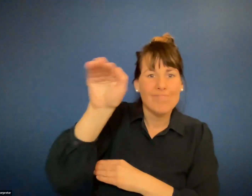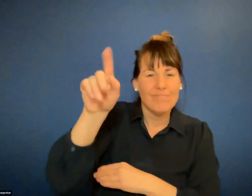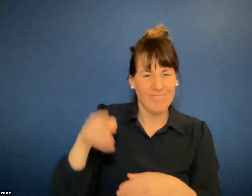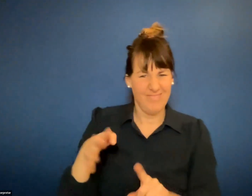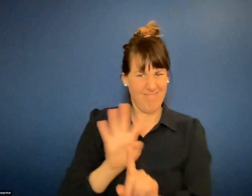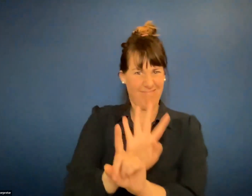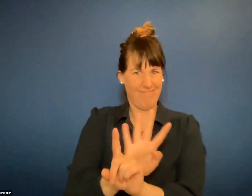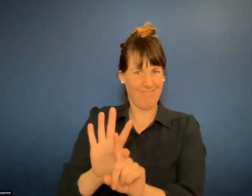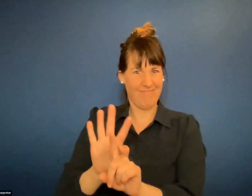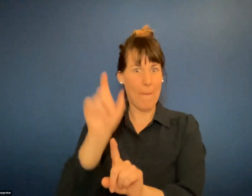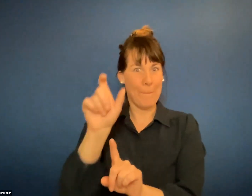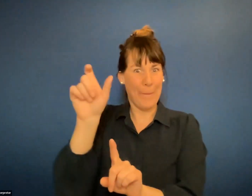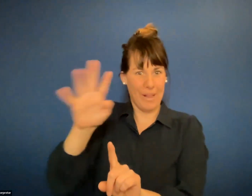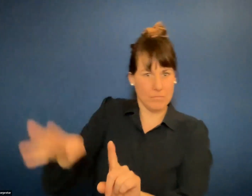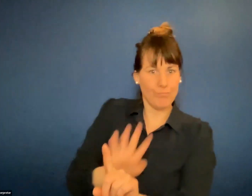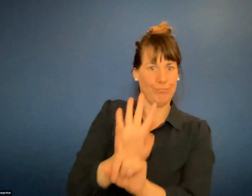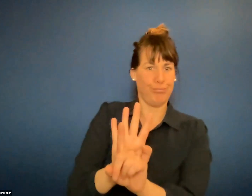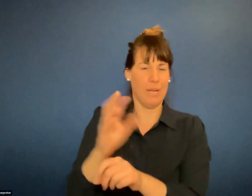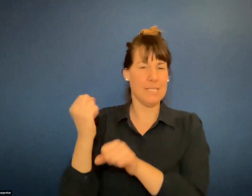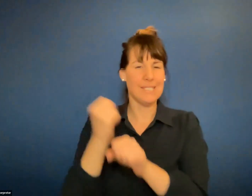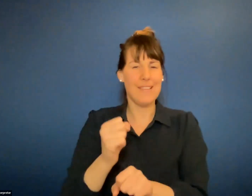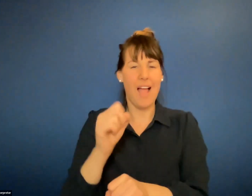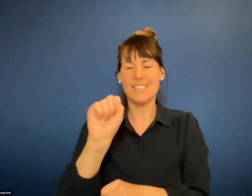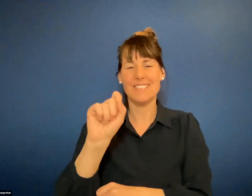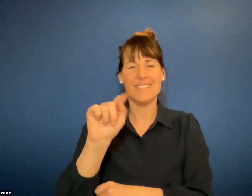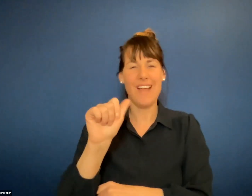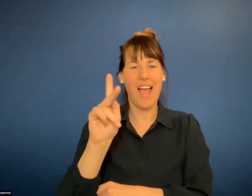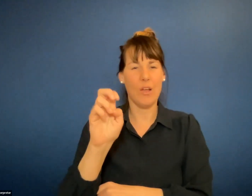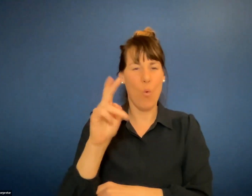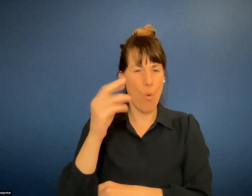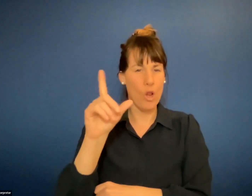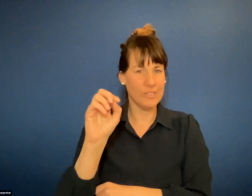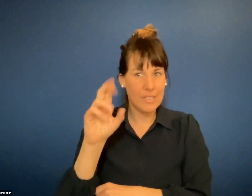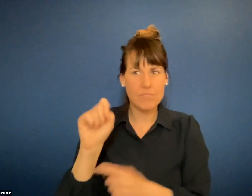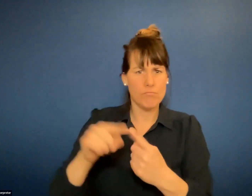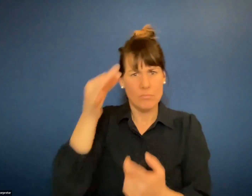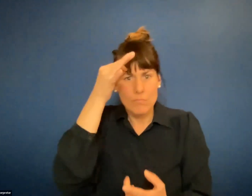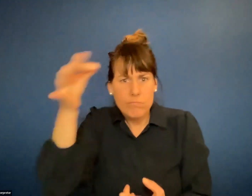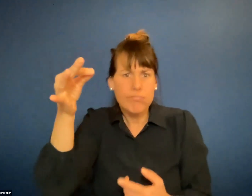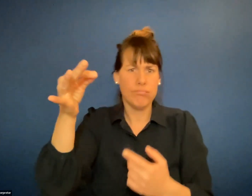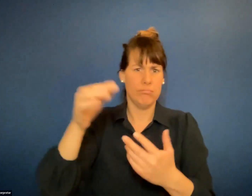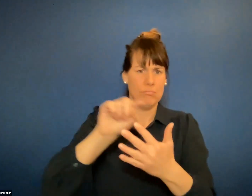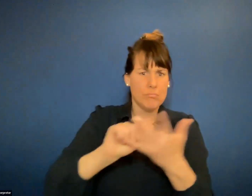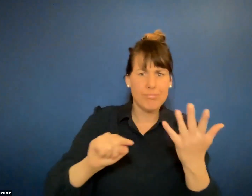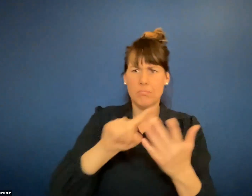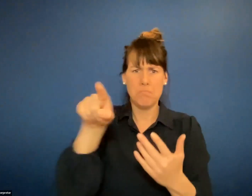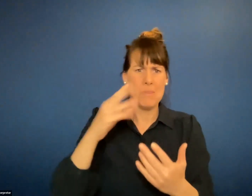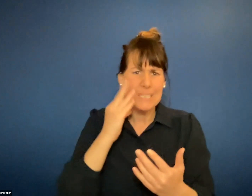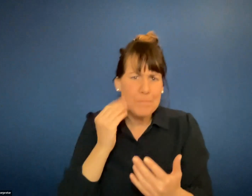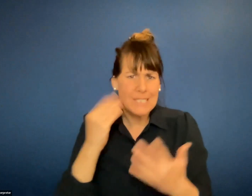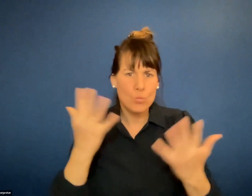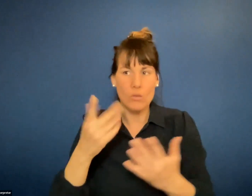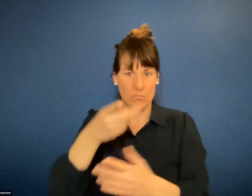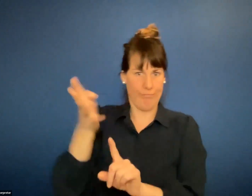when availing the assistive devices, we set a limit. For